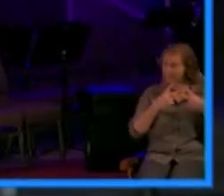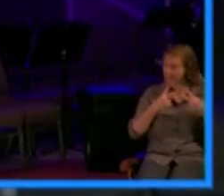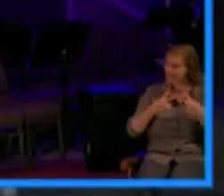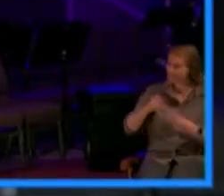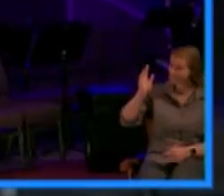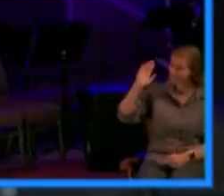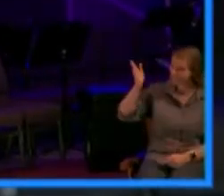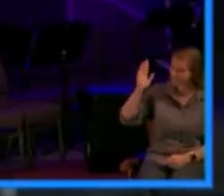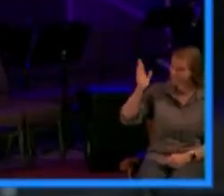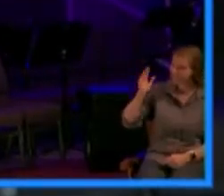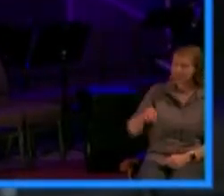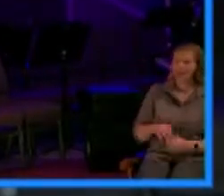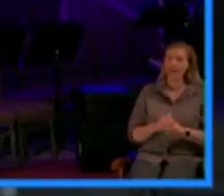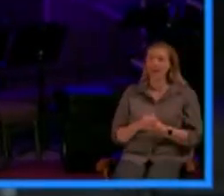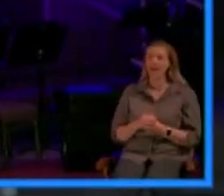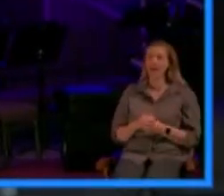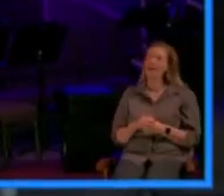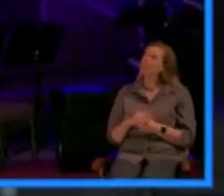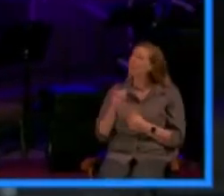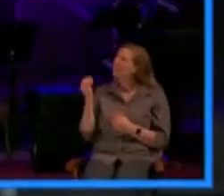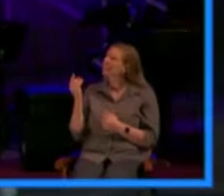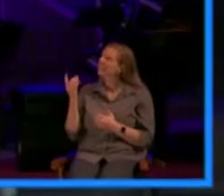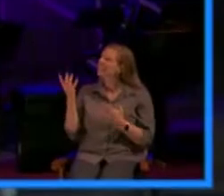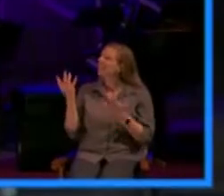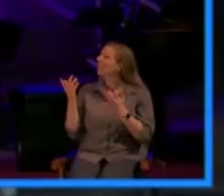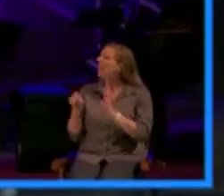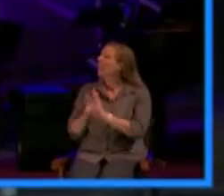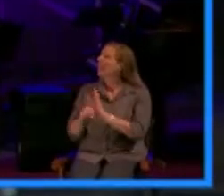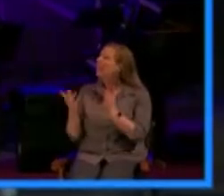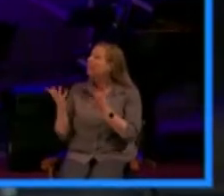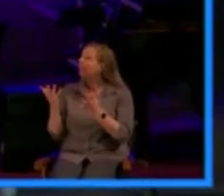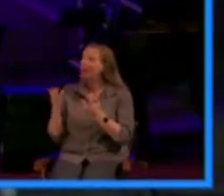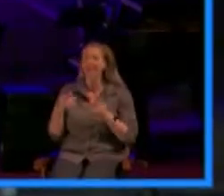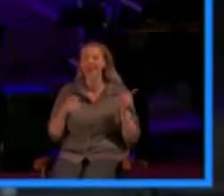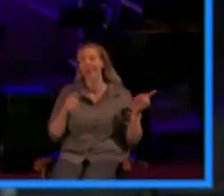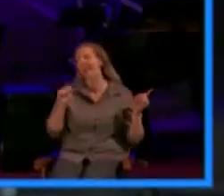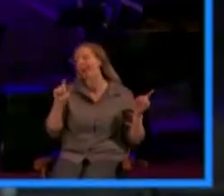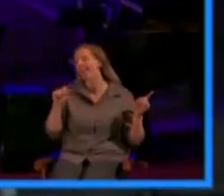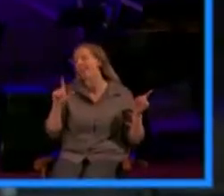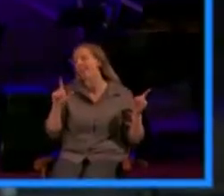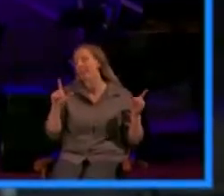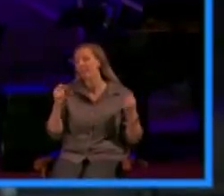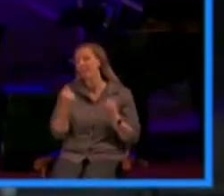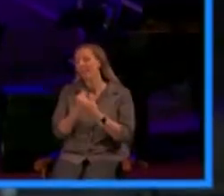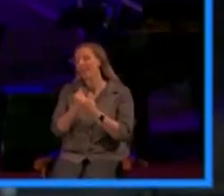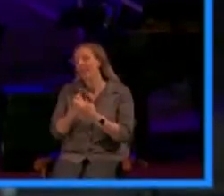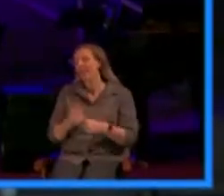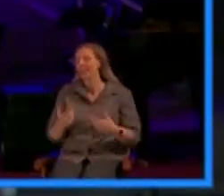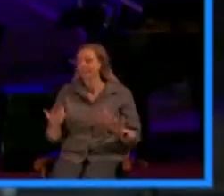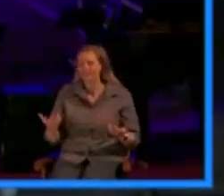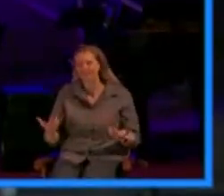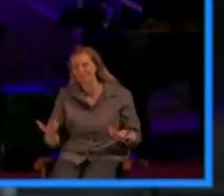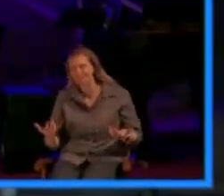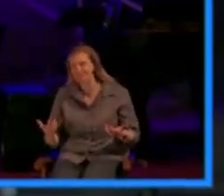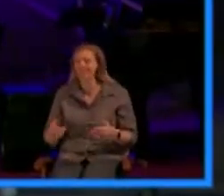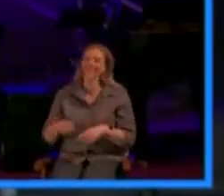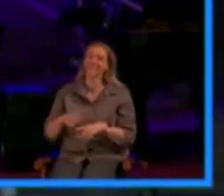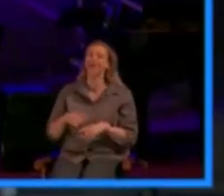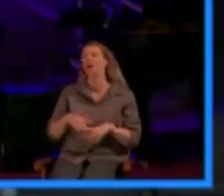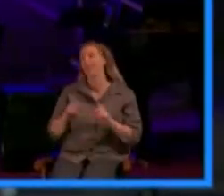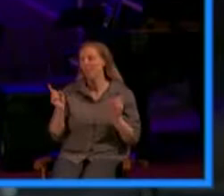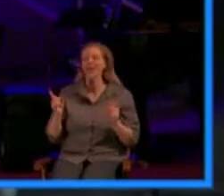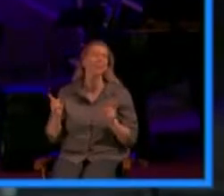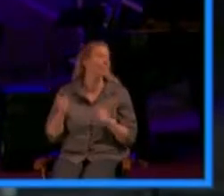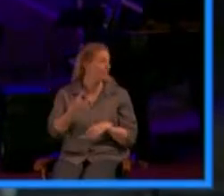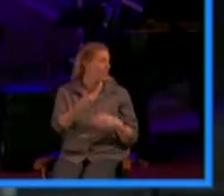thing negative I could say about him is he's an Alabama fan. And so other than that, we are extremely excited to have you here. Would you welcome Dr.